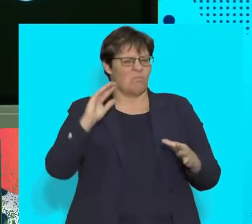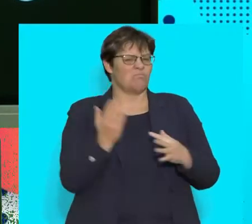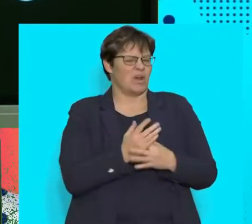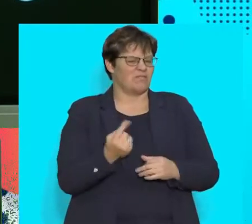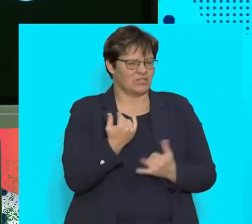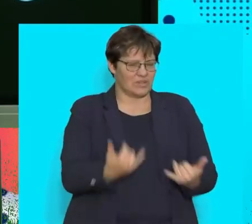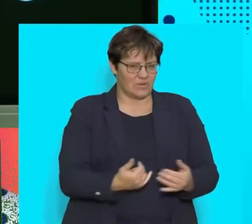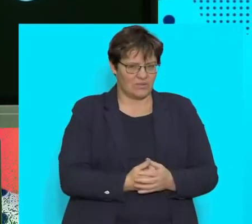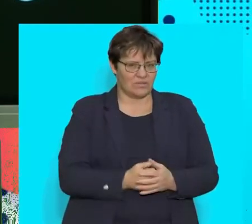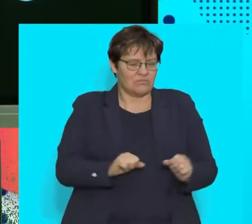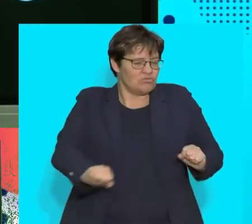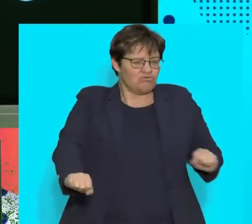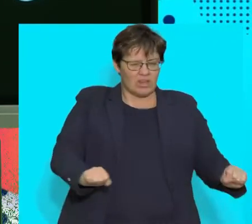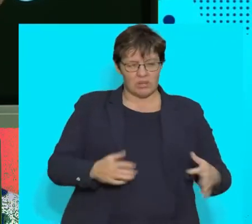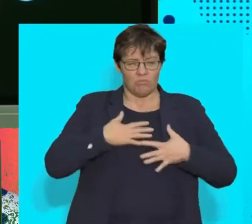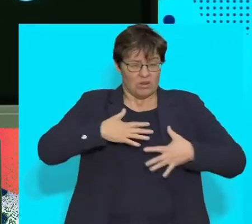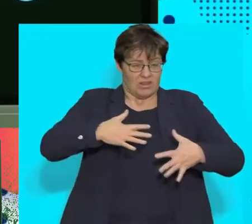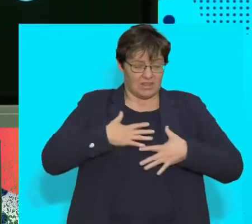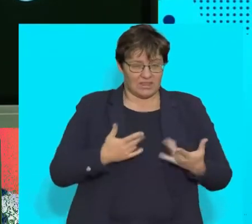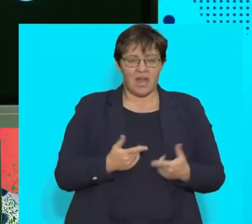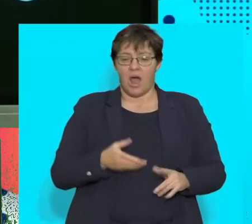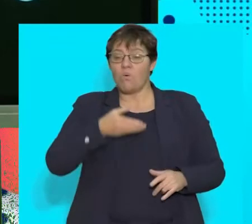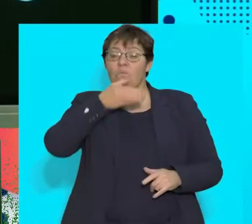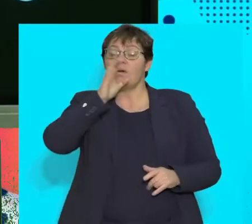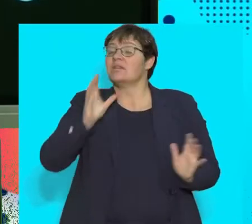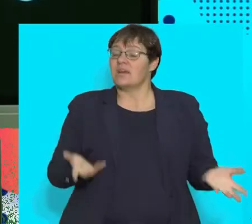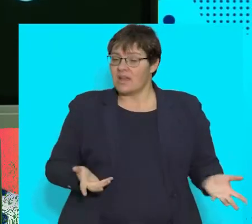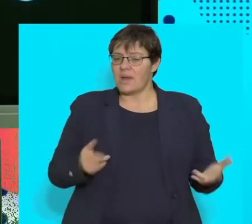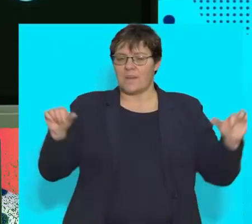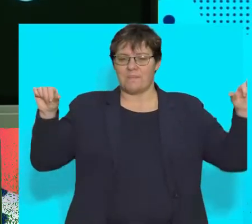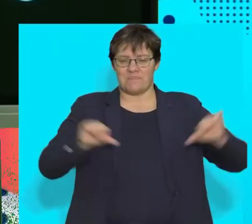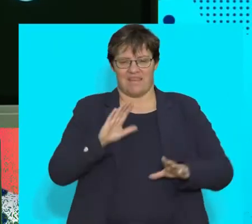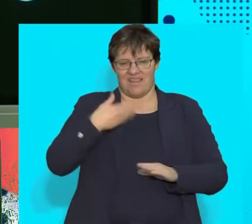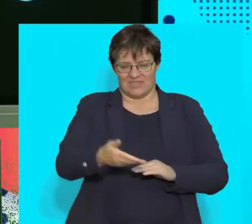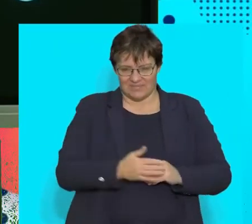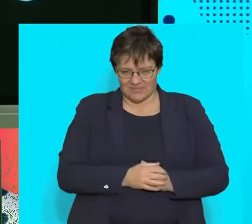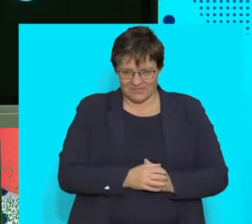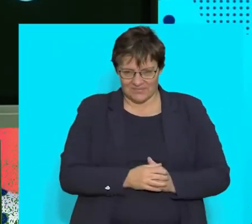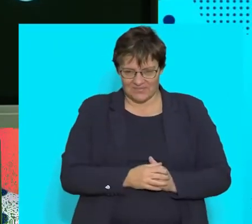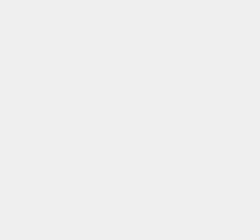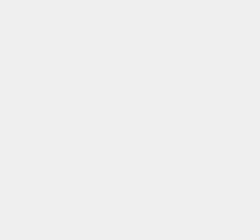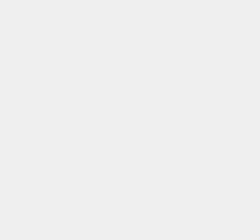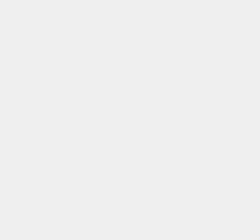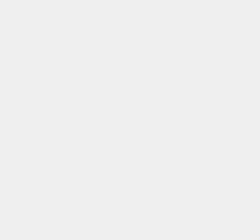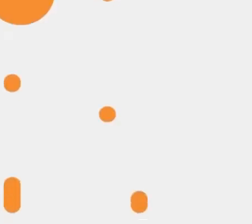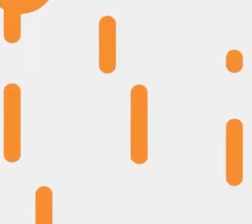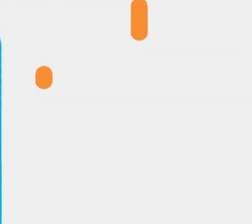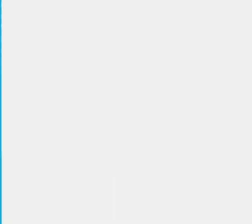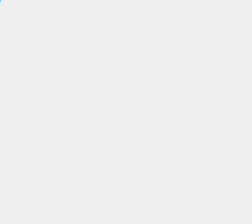break. So take a stretch, take a deep breath, have a drink of water, and we'll be back straight after this.